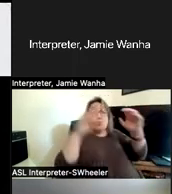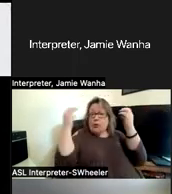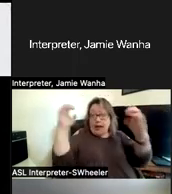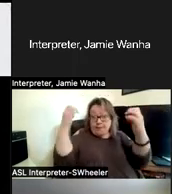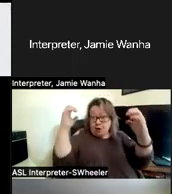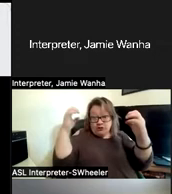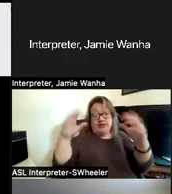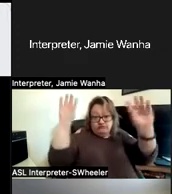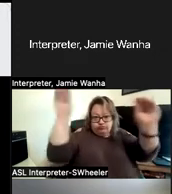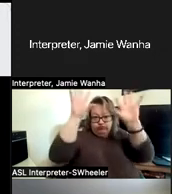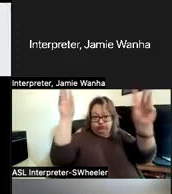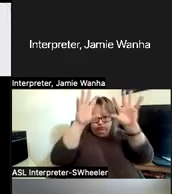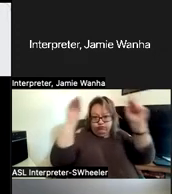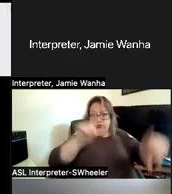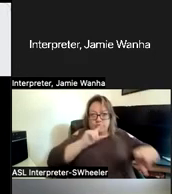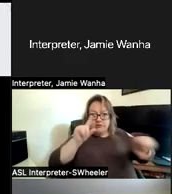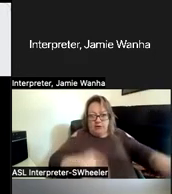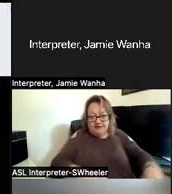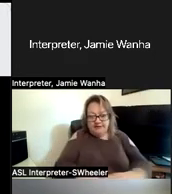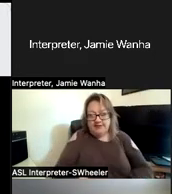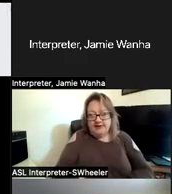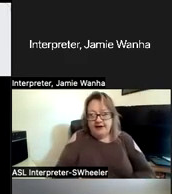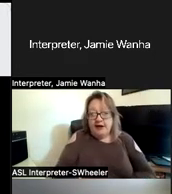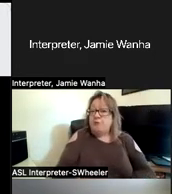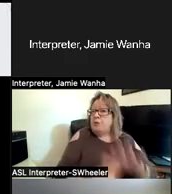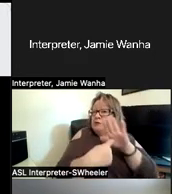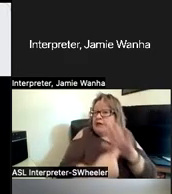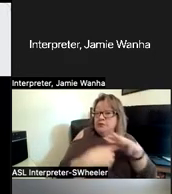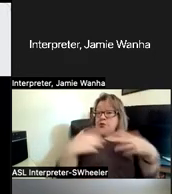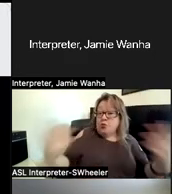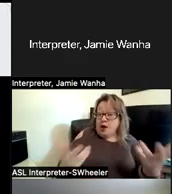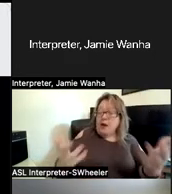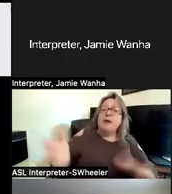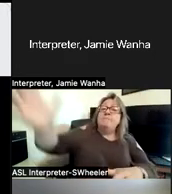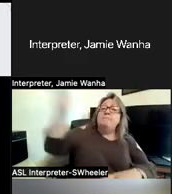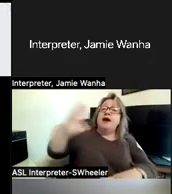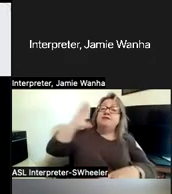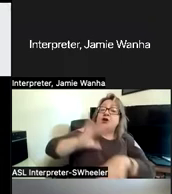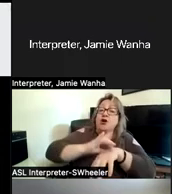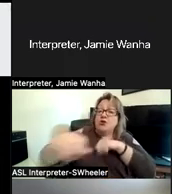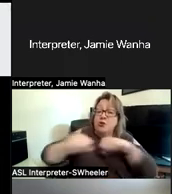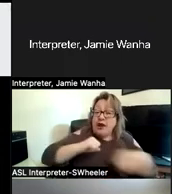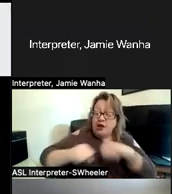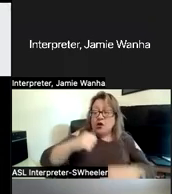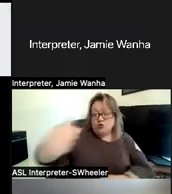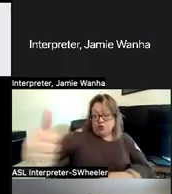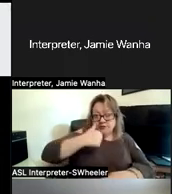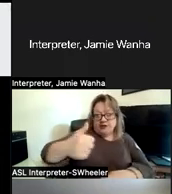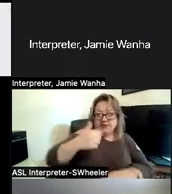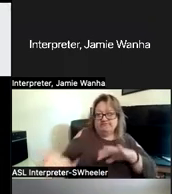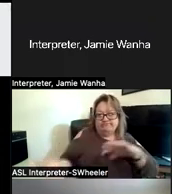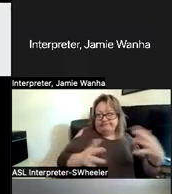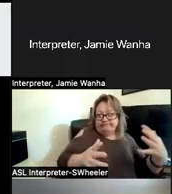right? So in the next slide, we are going to see some examples of past earthquakes of transportation